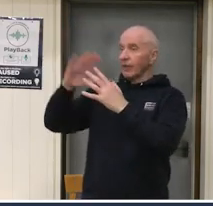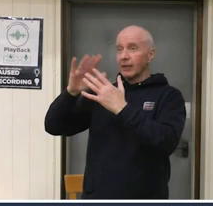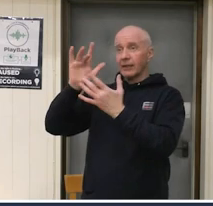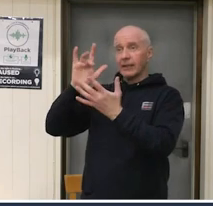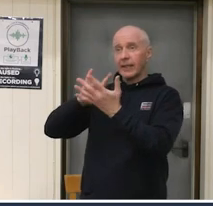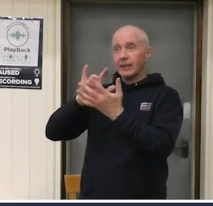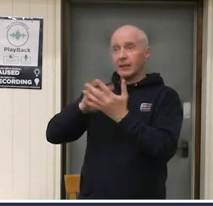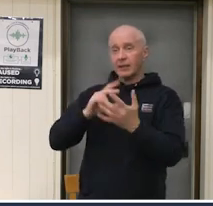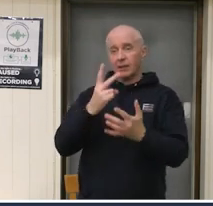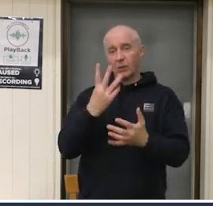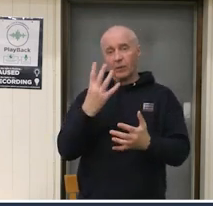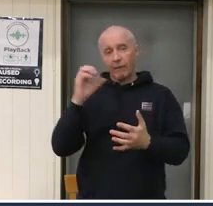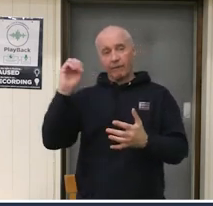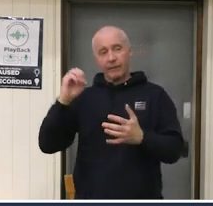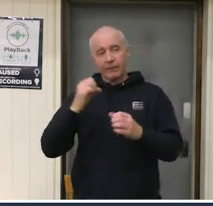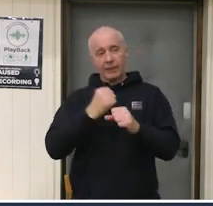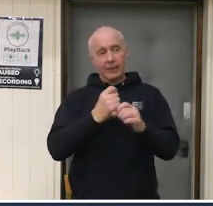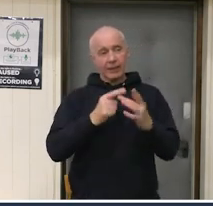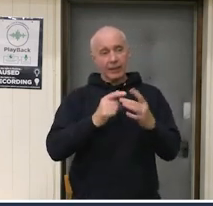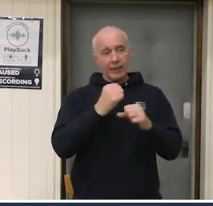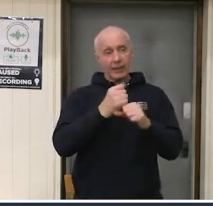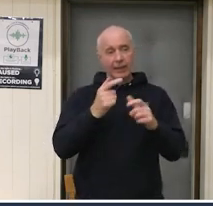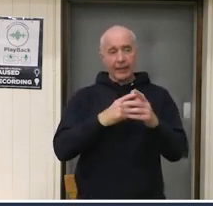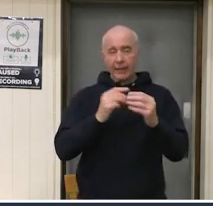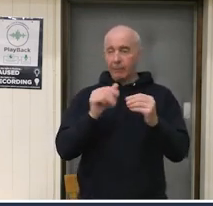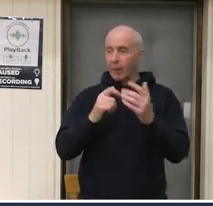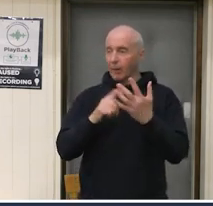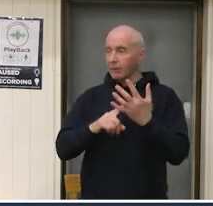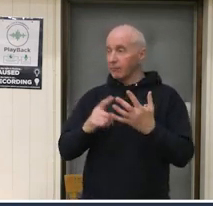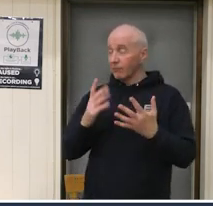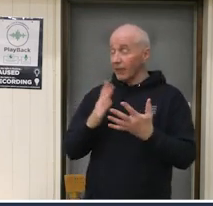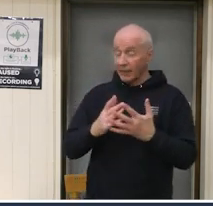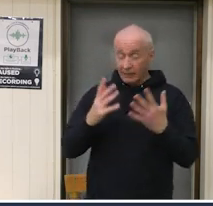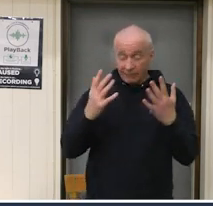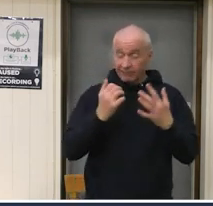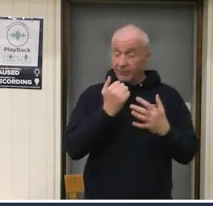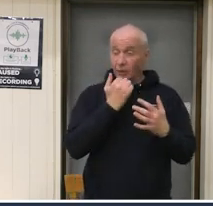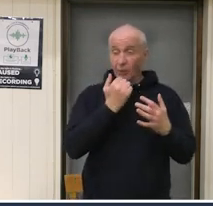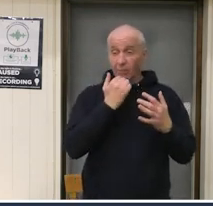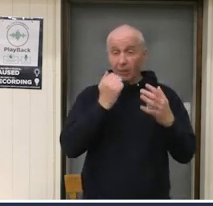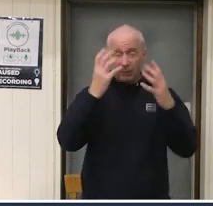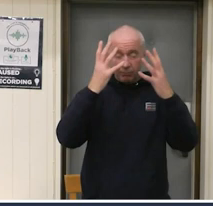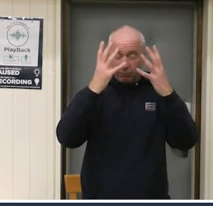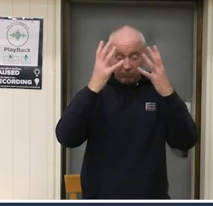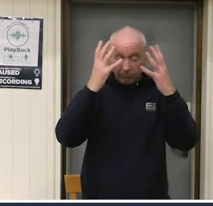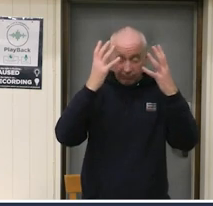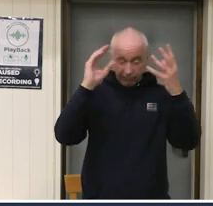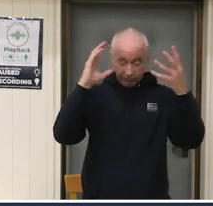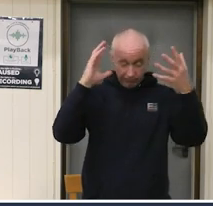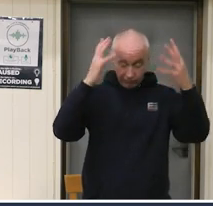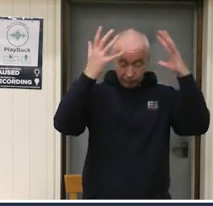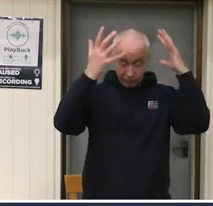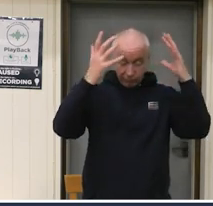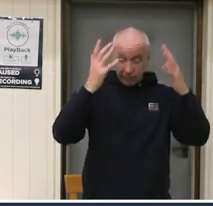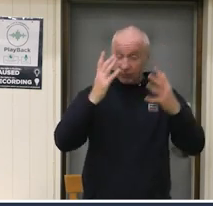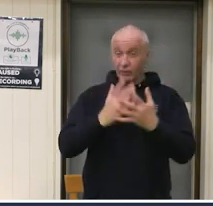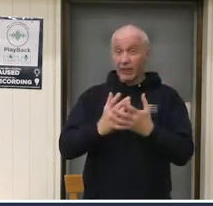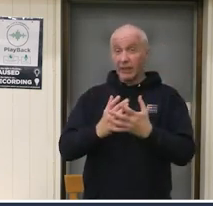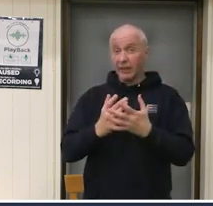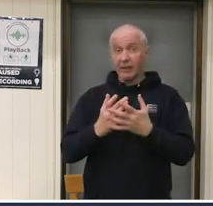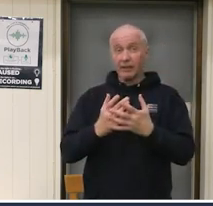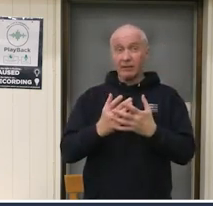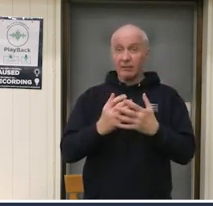kind of, even I'm talking about it, I'm like, meh, I don't know. It's just a lot, right? So these are like really extreme